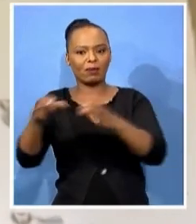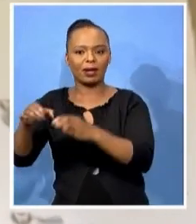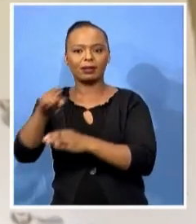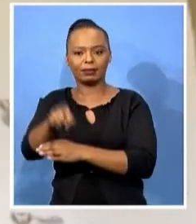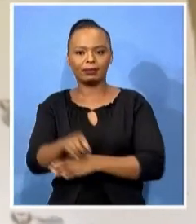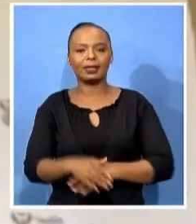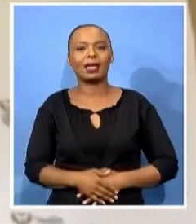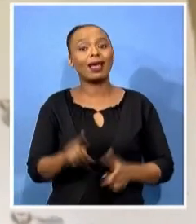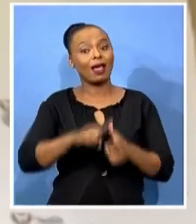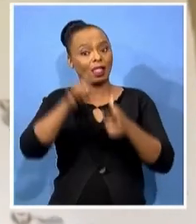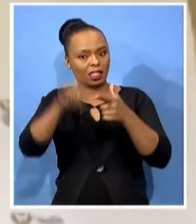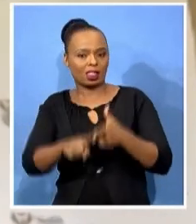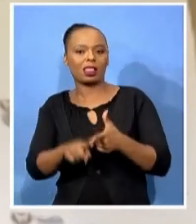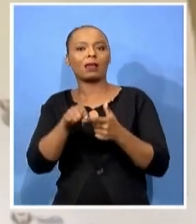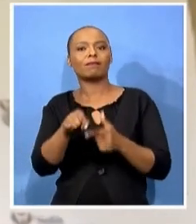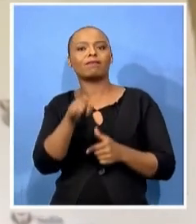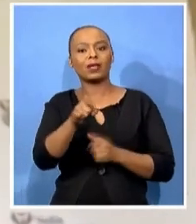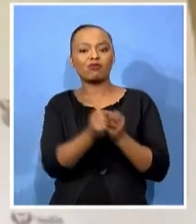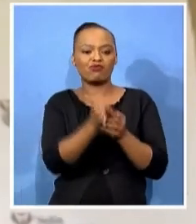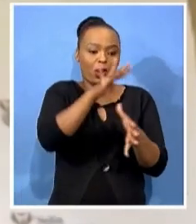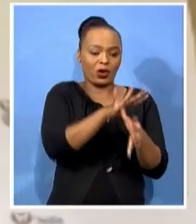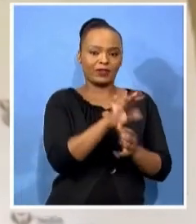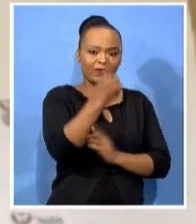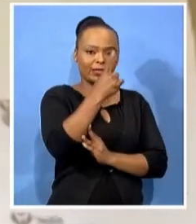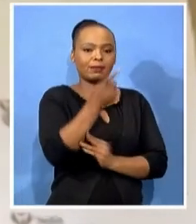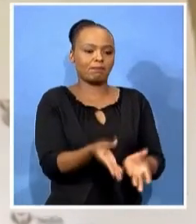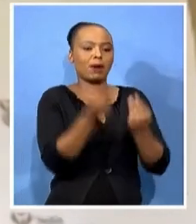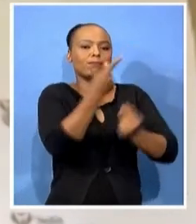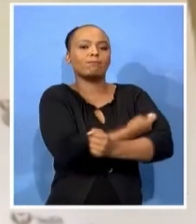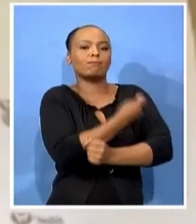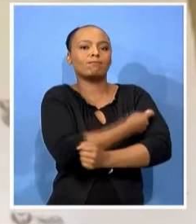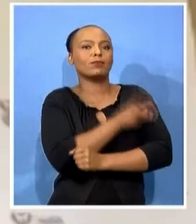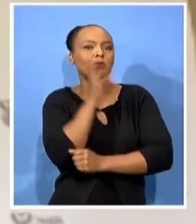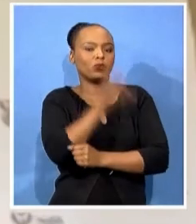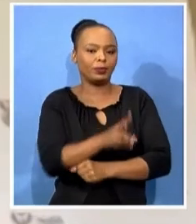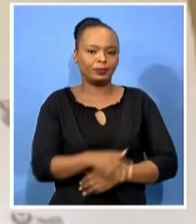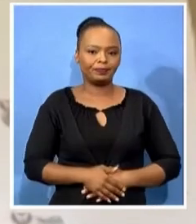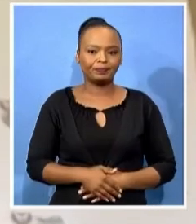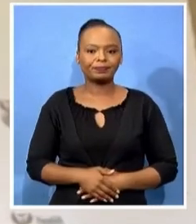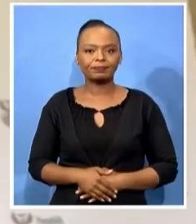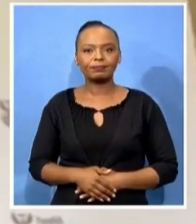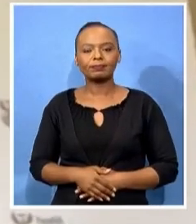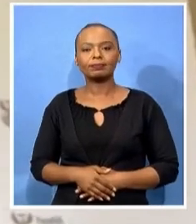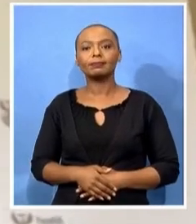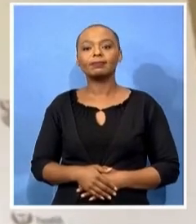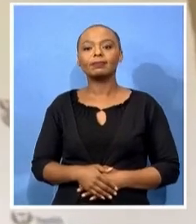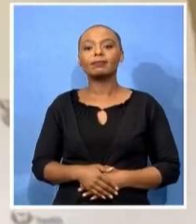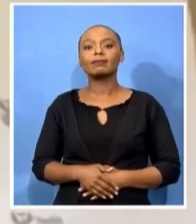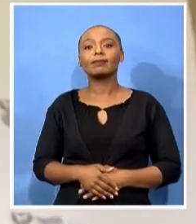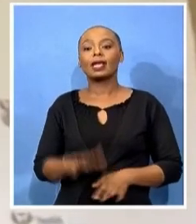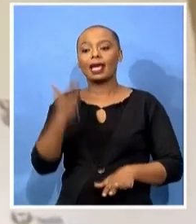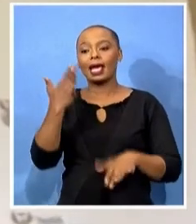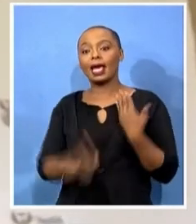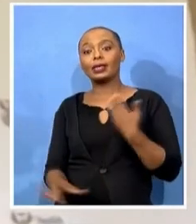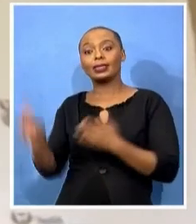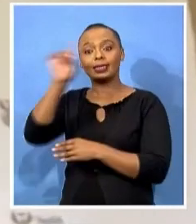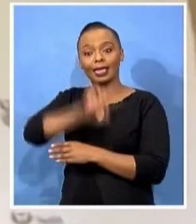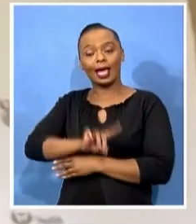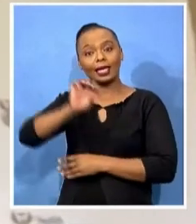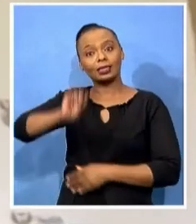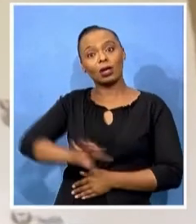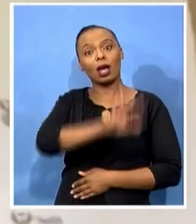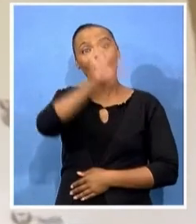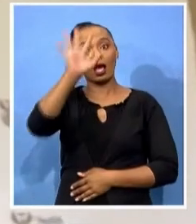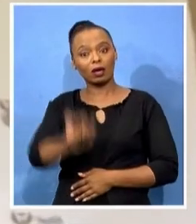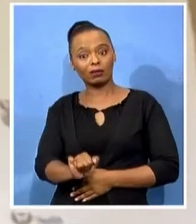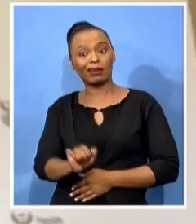we move on with the presentation. That at the end of the day, South Africa has actually, as a country, been